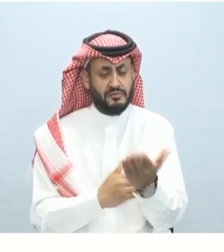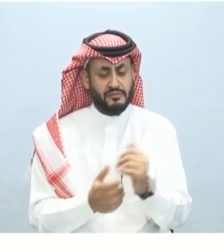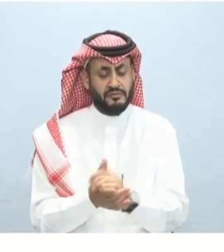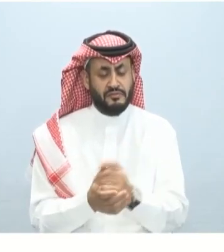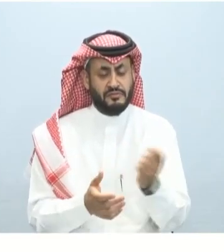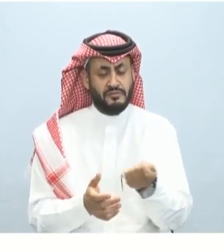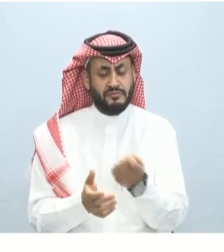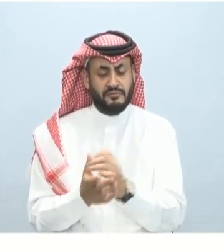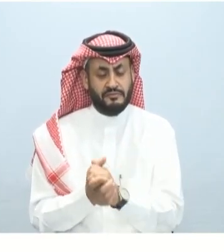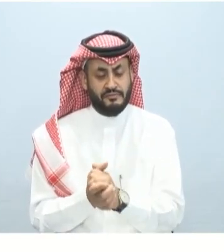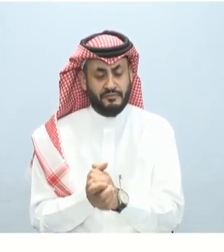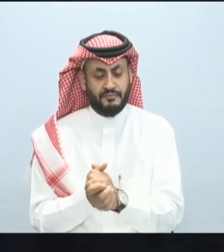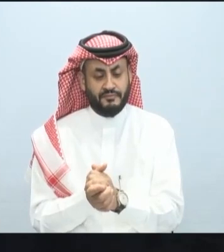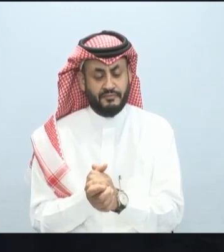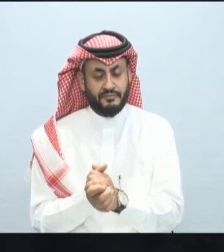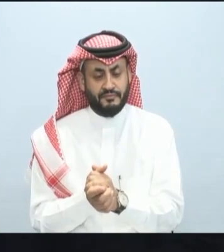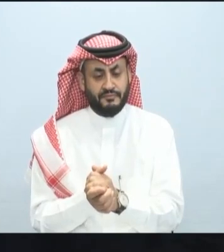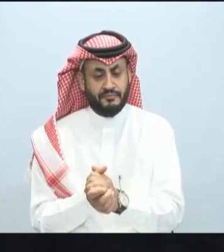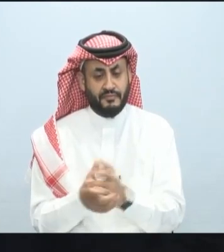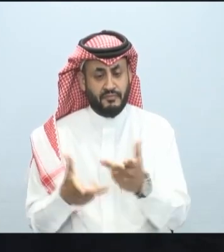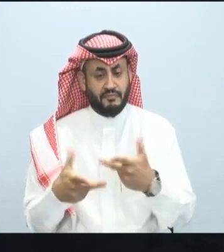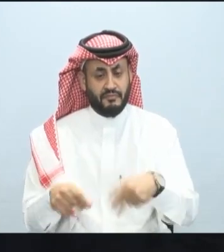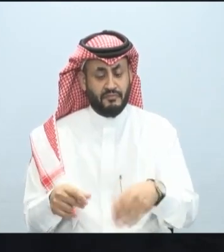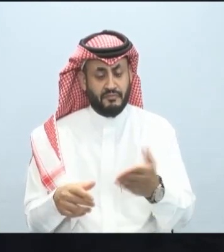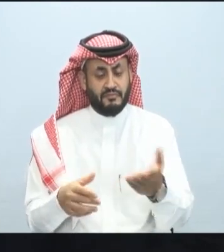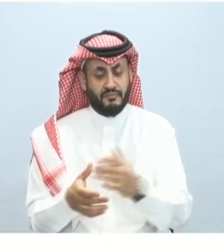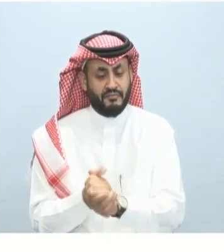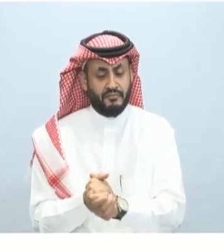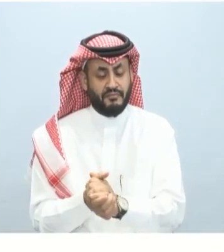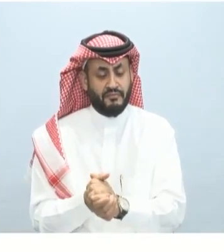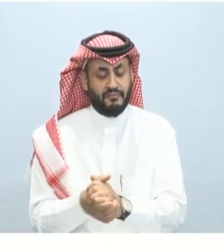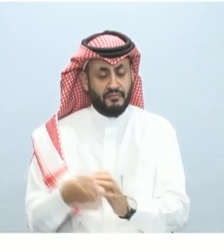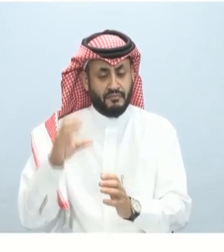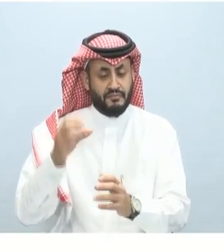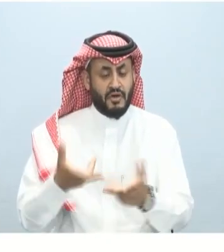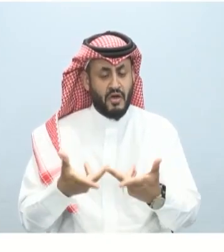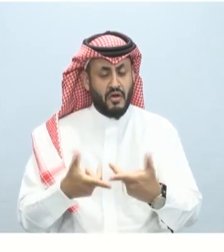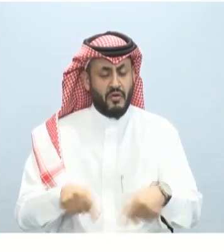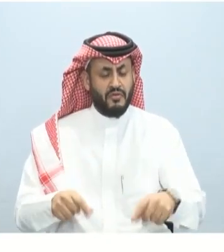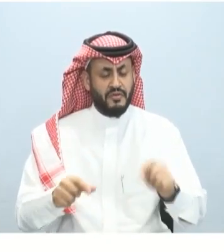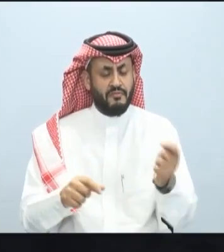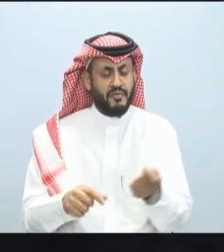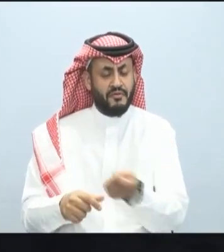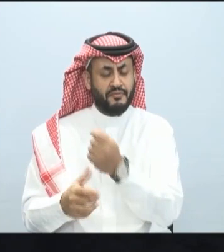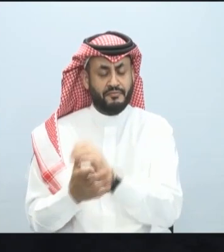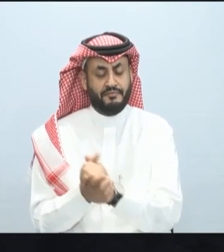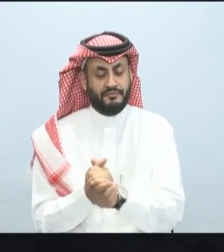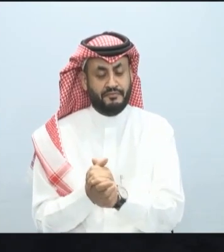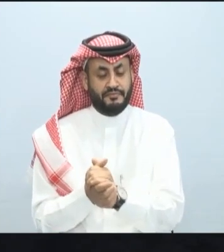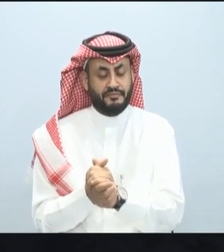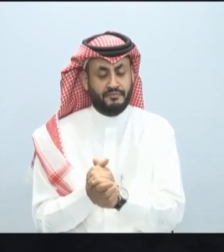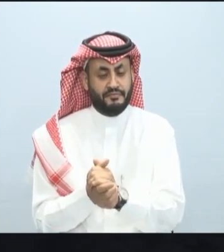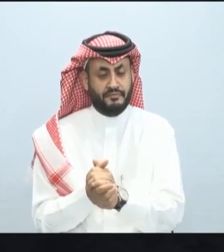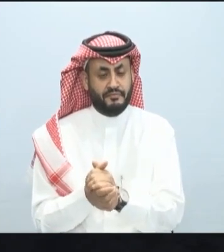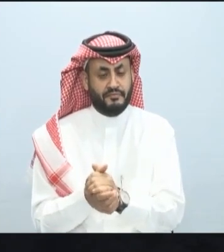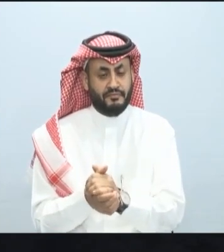about. The last point, which is C, you can see that we have here a closing paragraph. So if you recall what